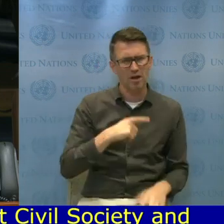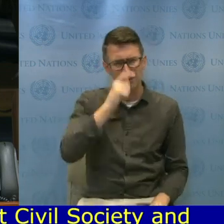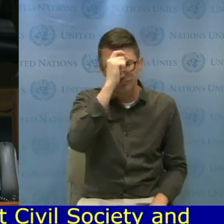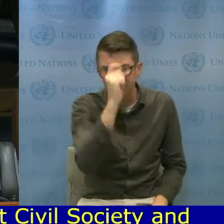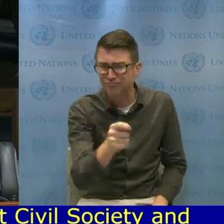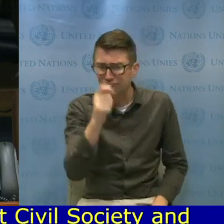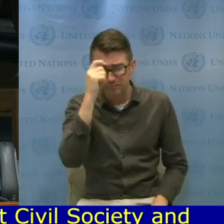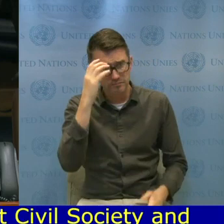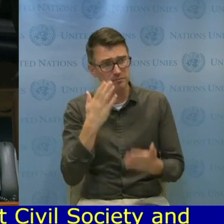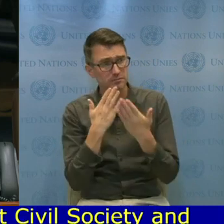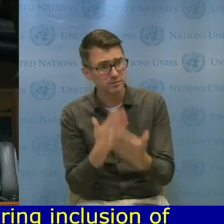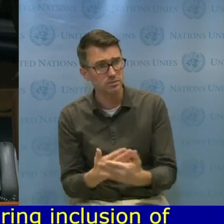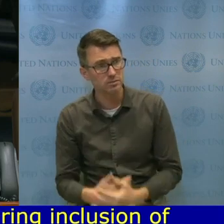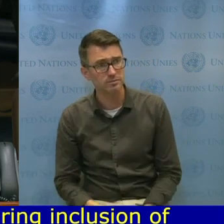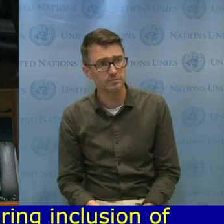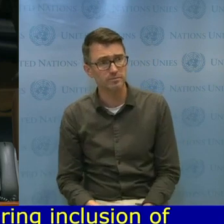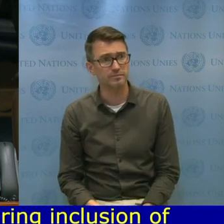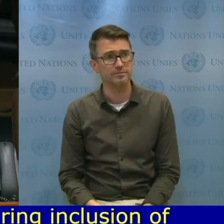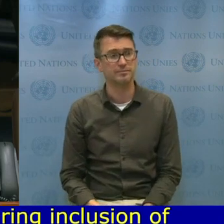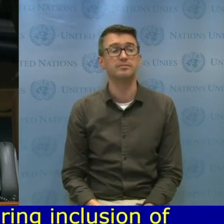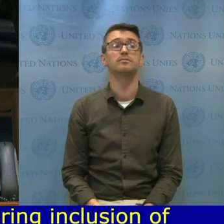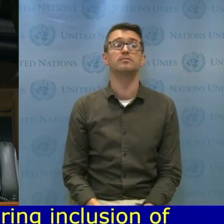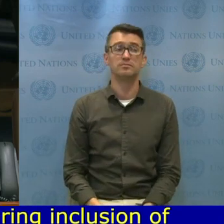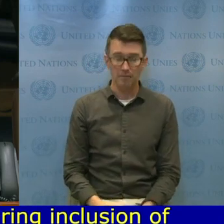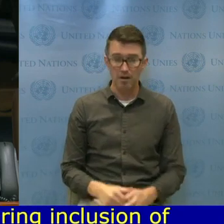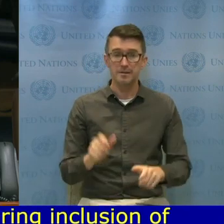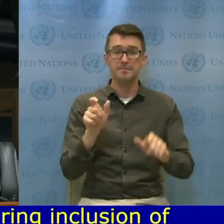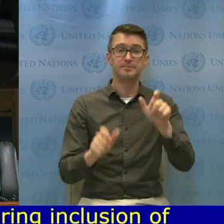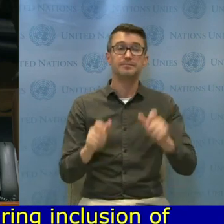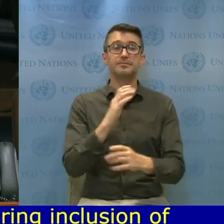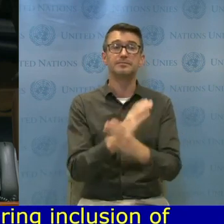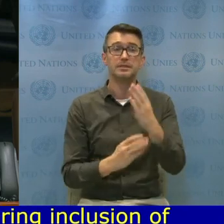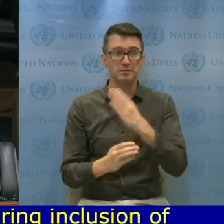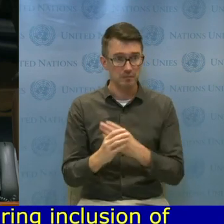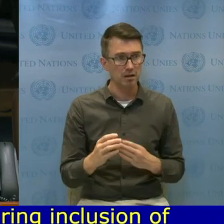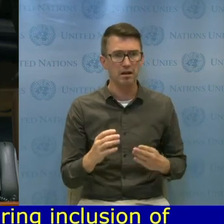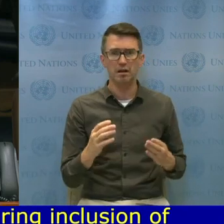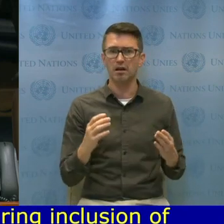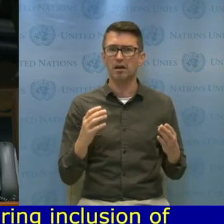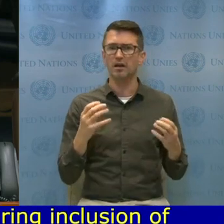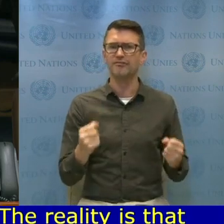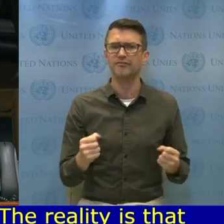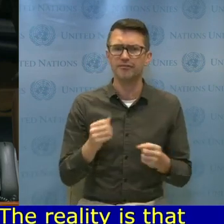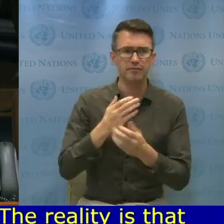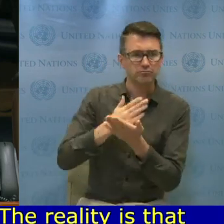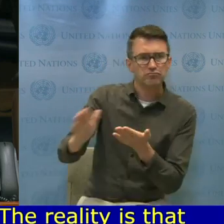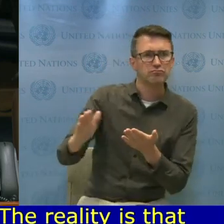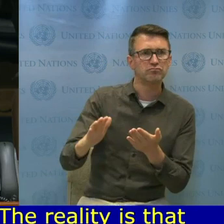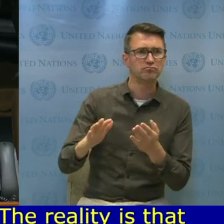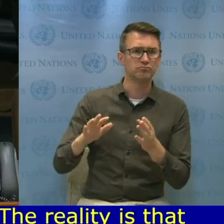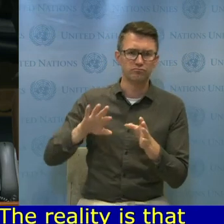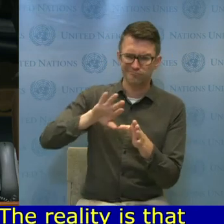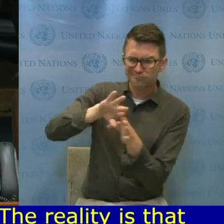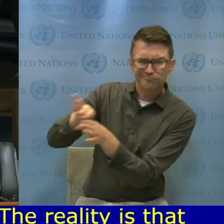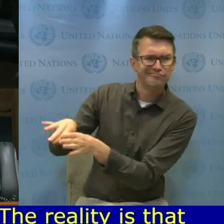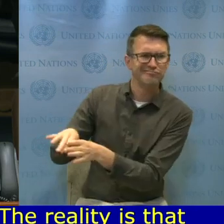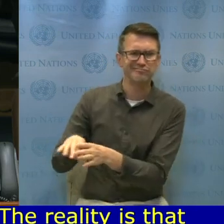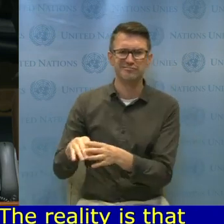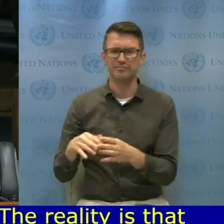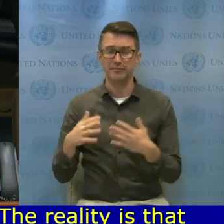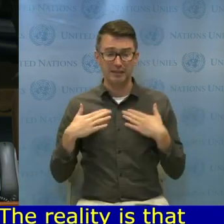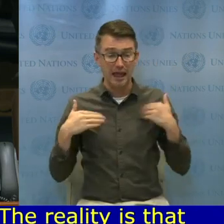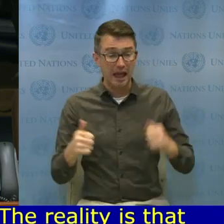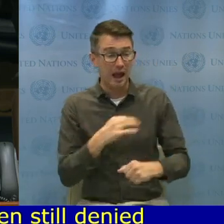access, inclusion, and healthcare, and it does mean we need to move away from a medical view and